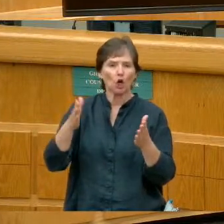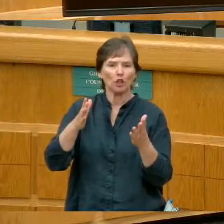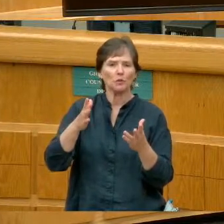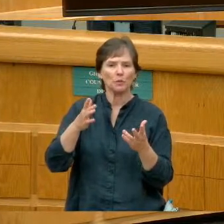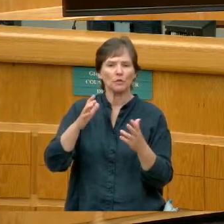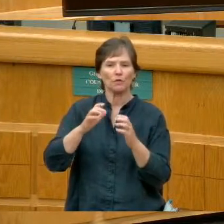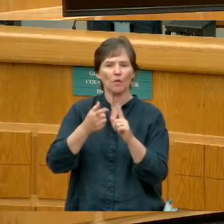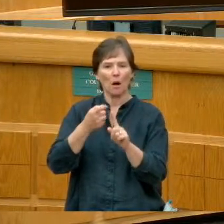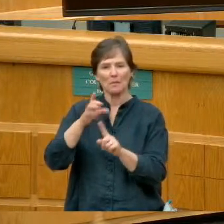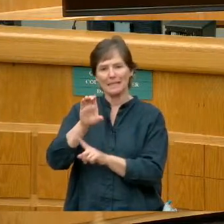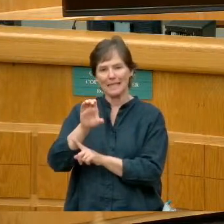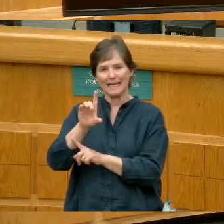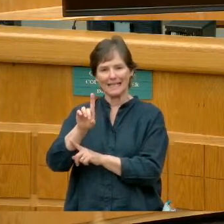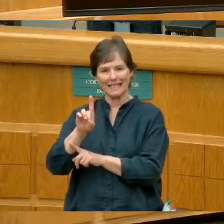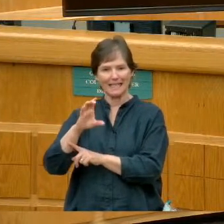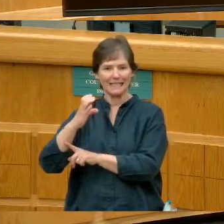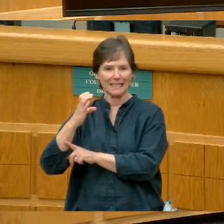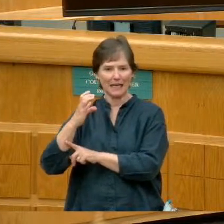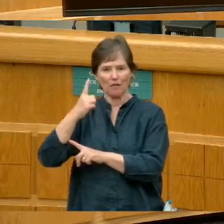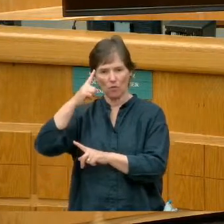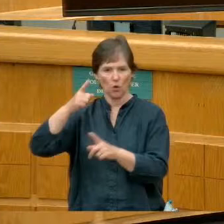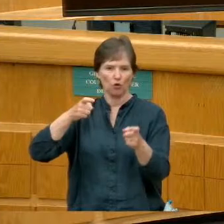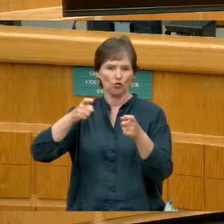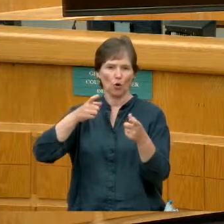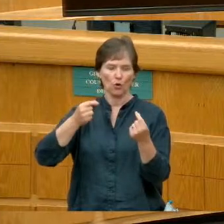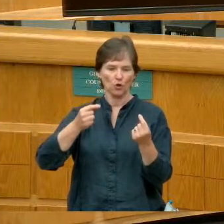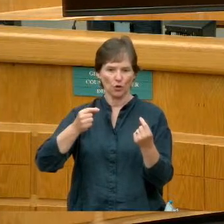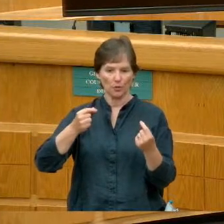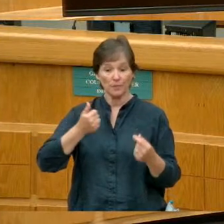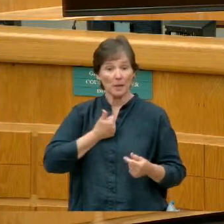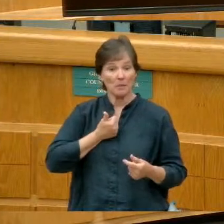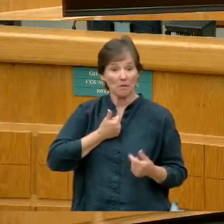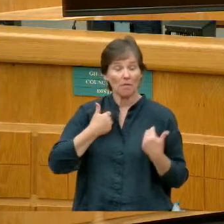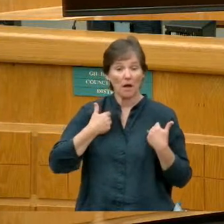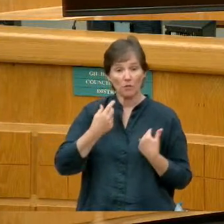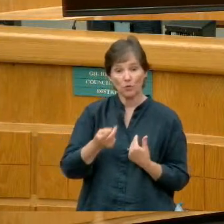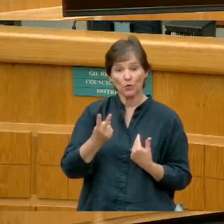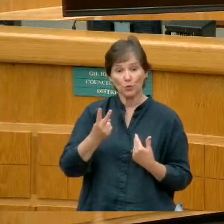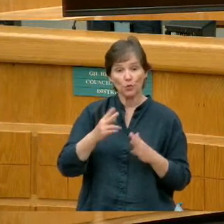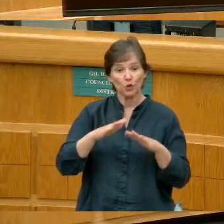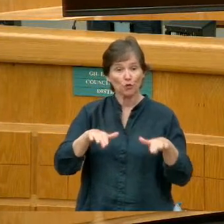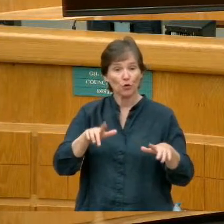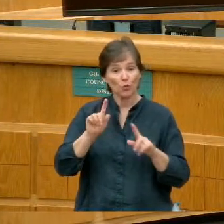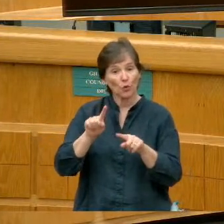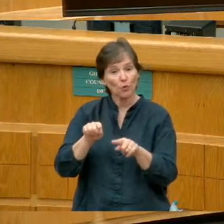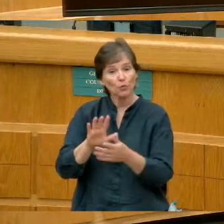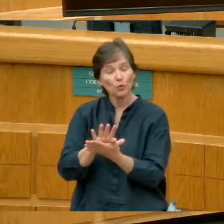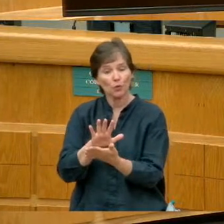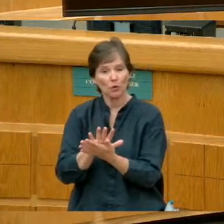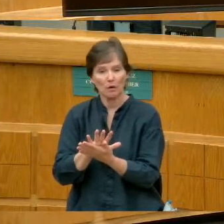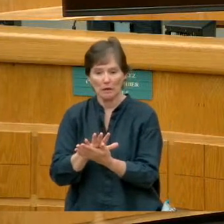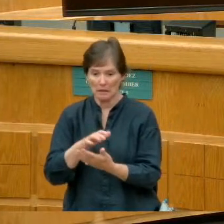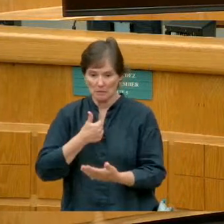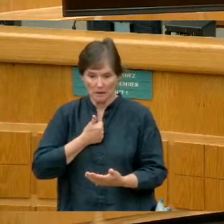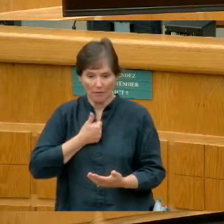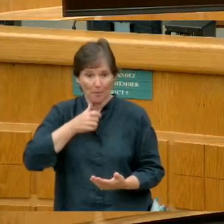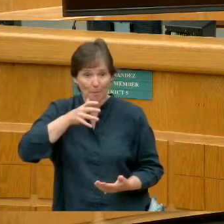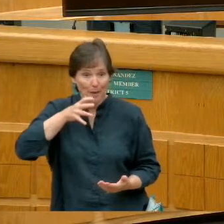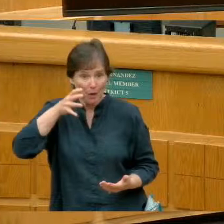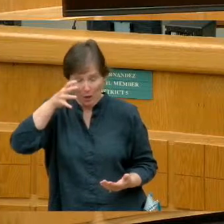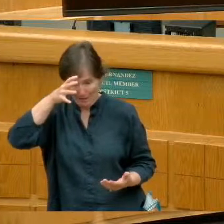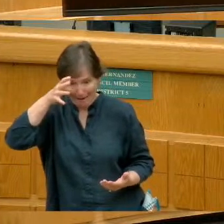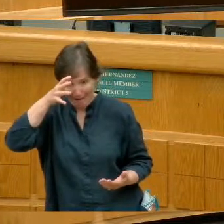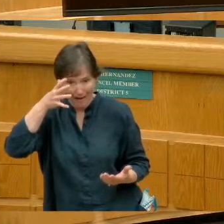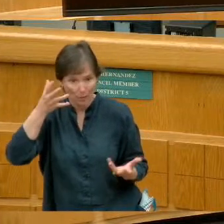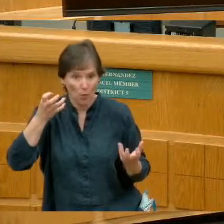conversation with our school districts. I know I have 3 children, but 2 who go to school. And so as a parent, I'm concerned and want to know what is